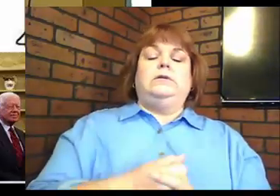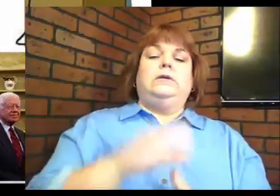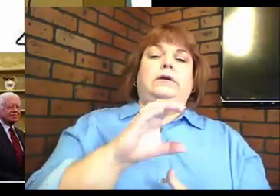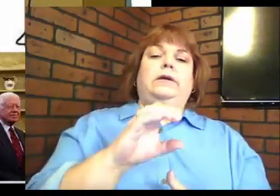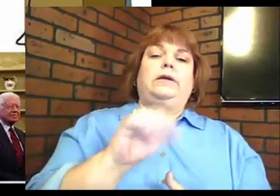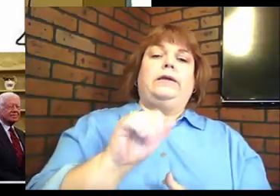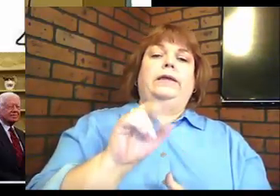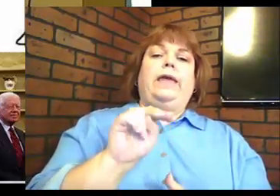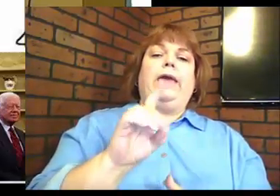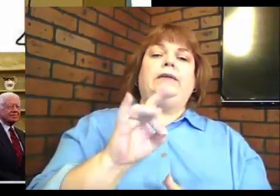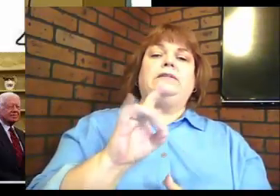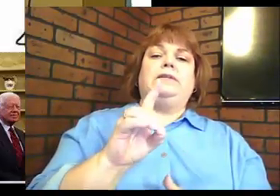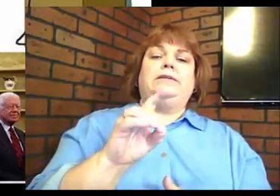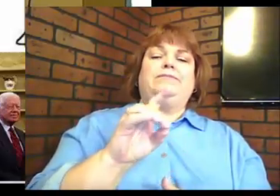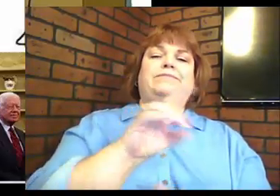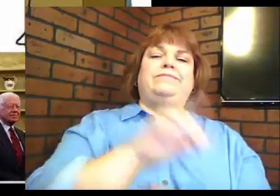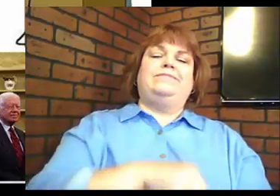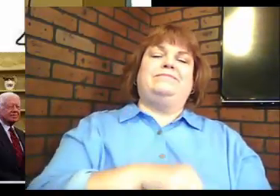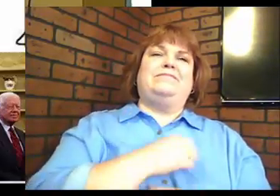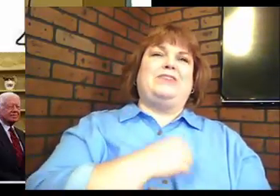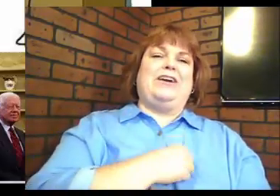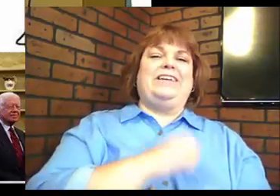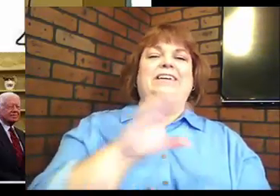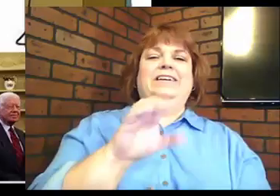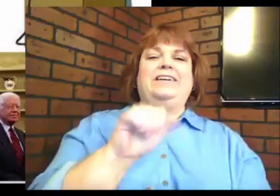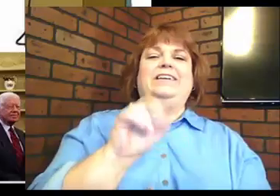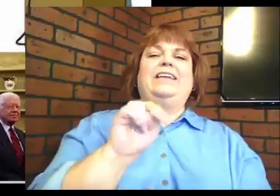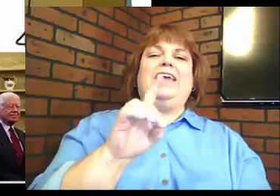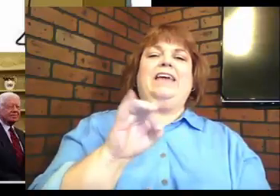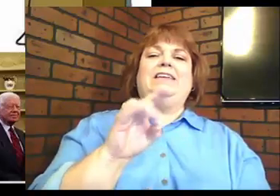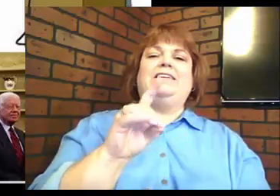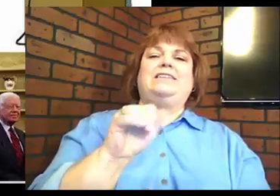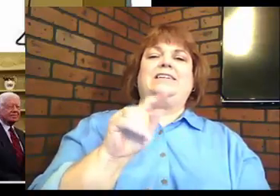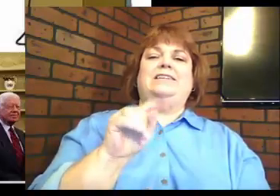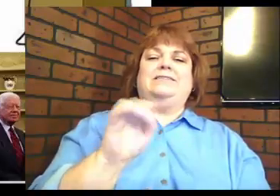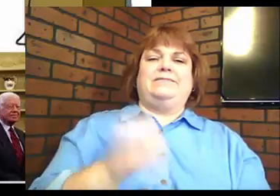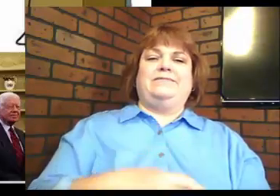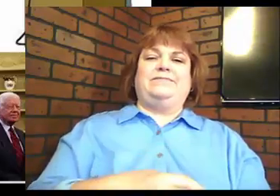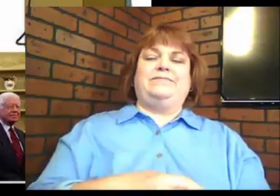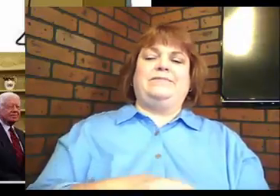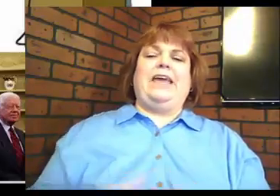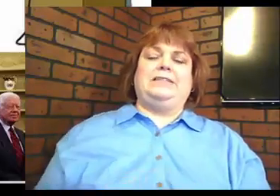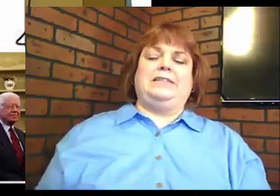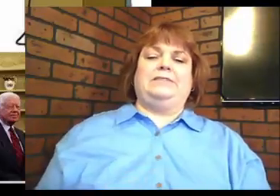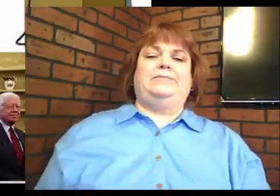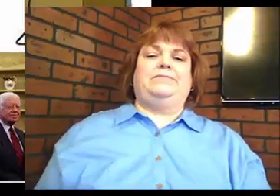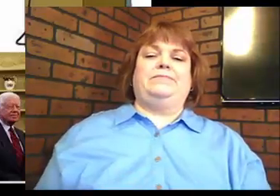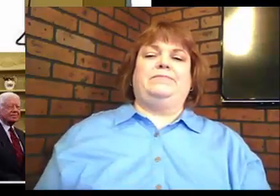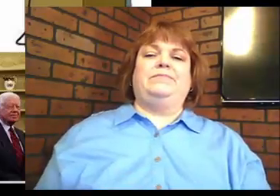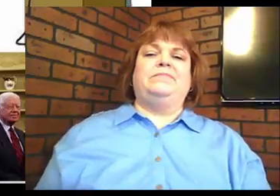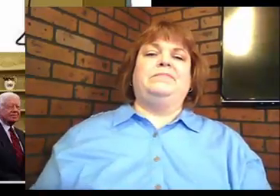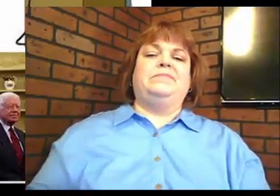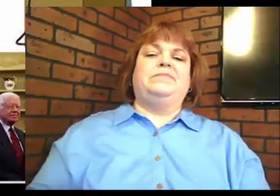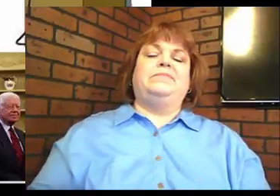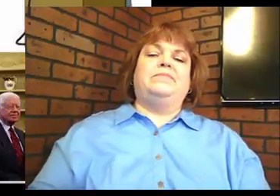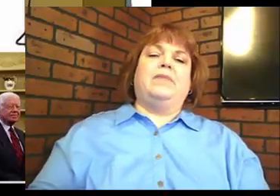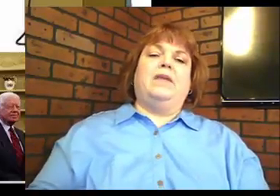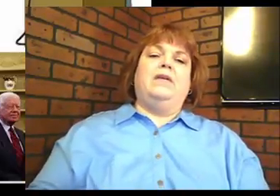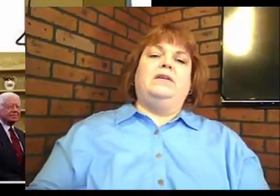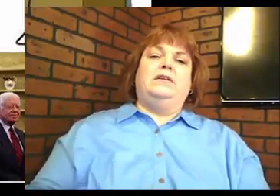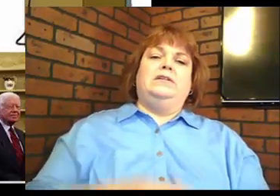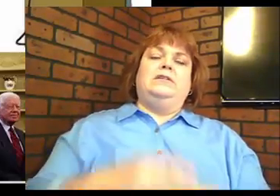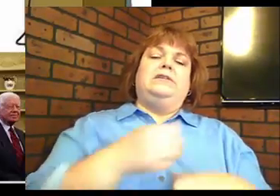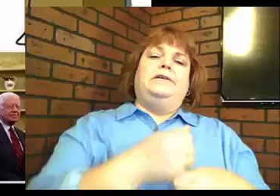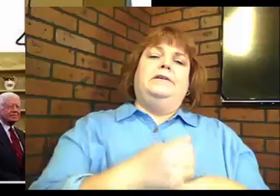Candidate. This is a person who is trying to win the vote. Maybe they want to become the president or